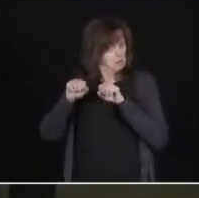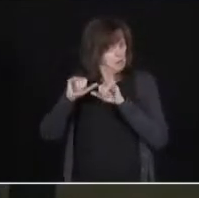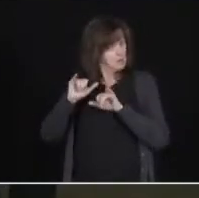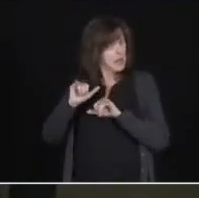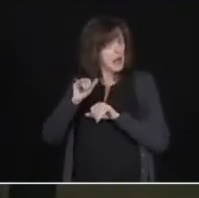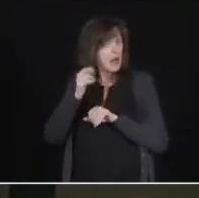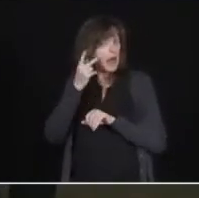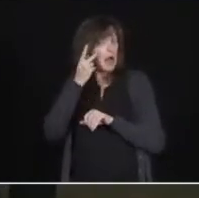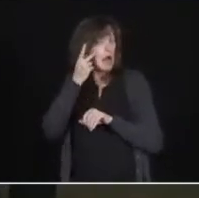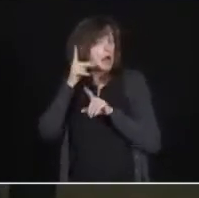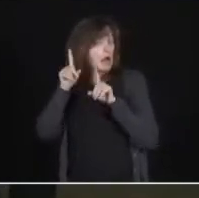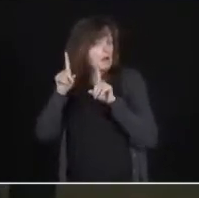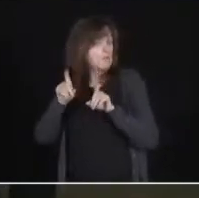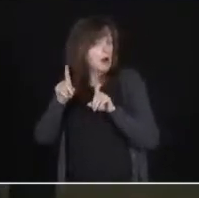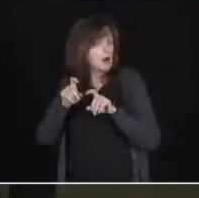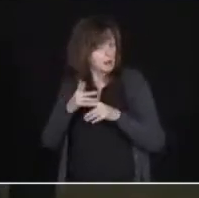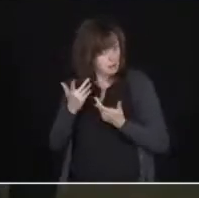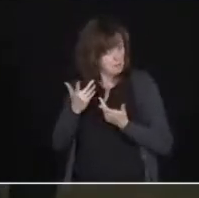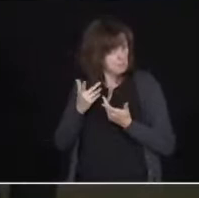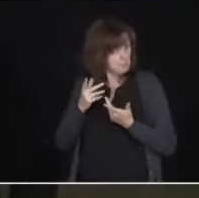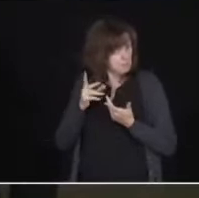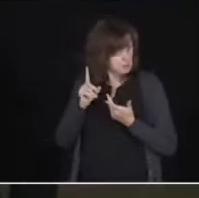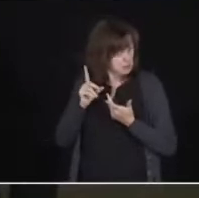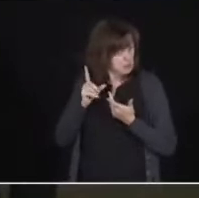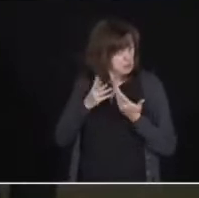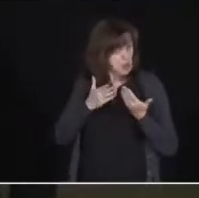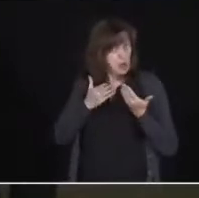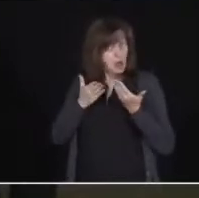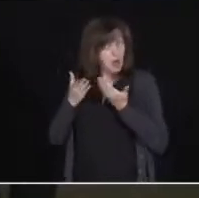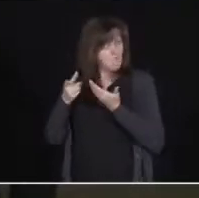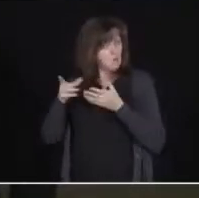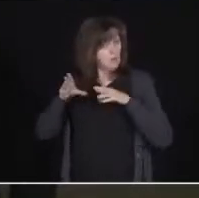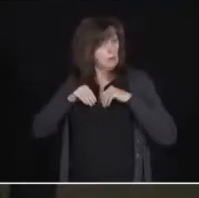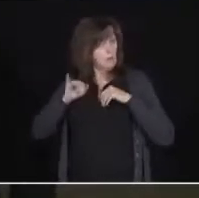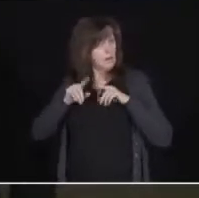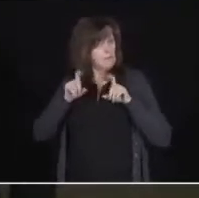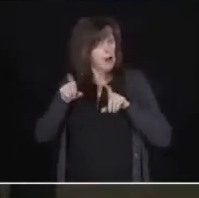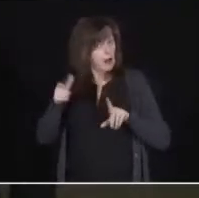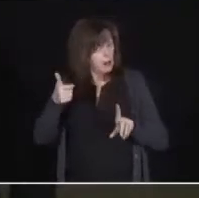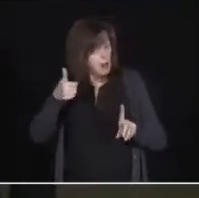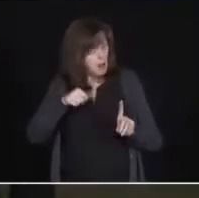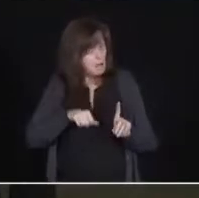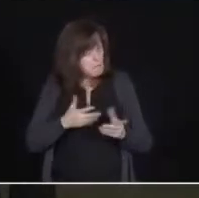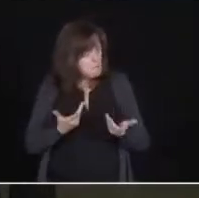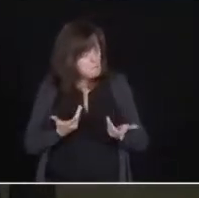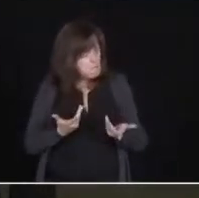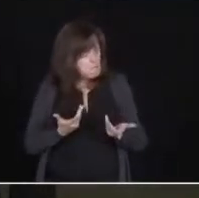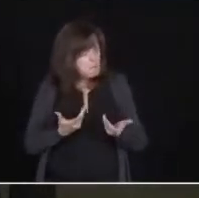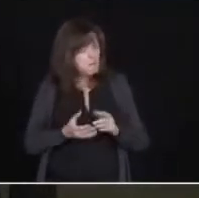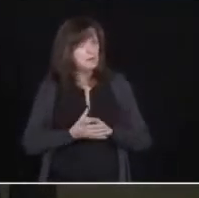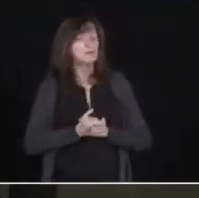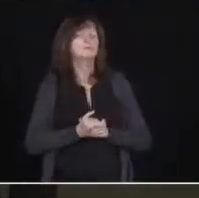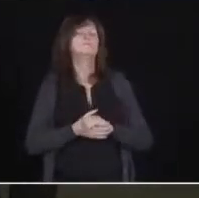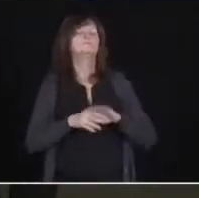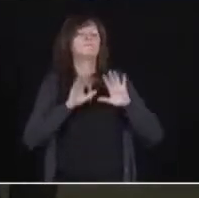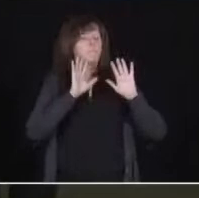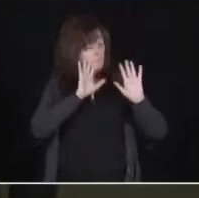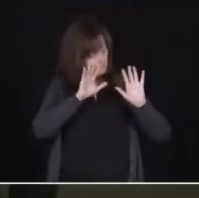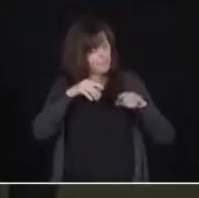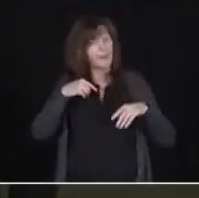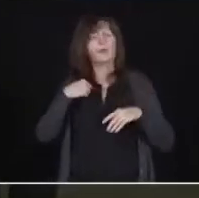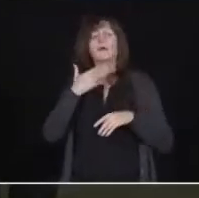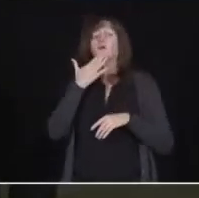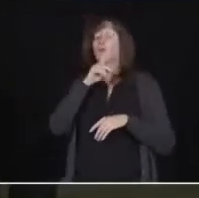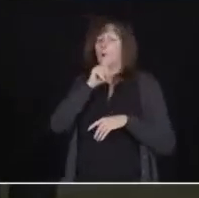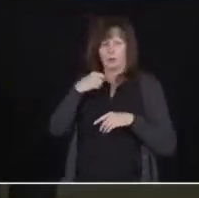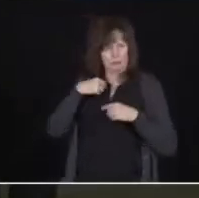the pilot and ultimately decided to reject it? Yeah, Haley, great question. I've been all over this. I've been talking to Premier Kenney about it, and he